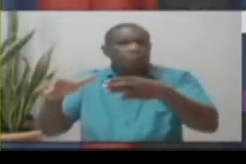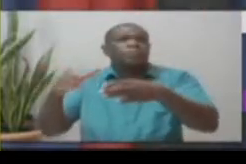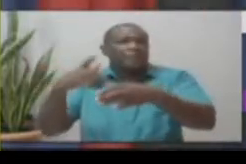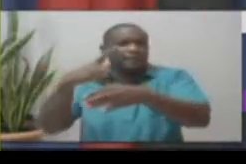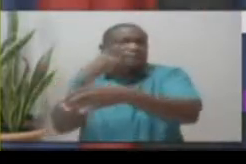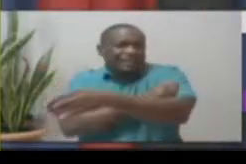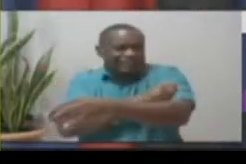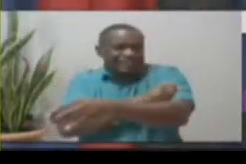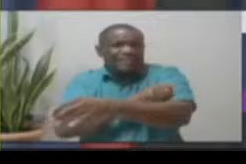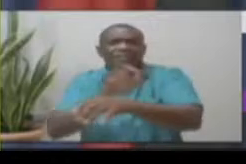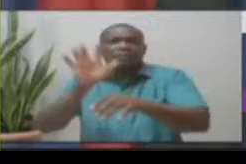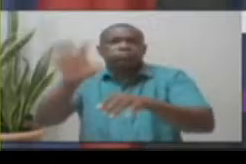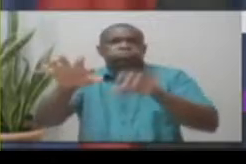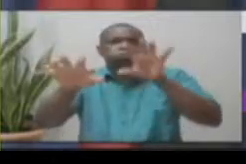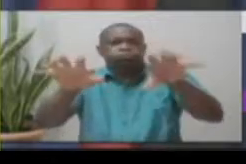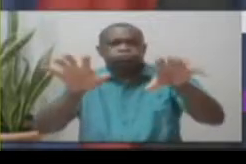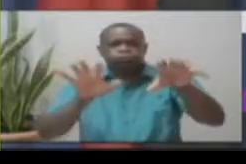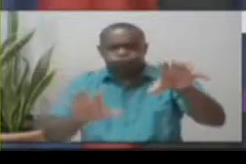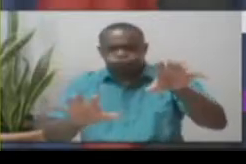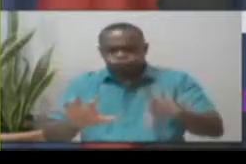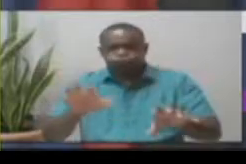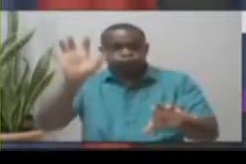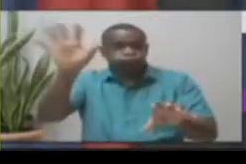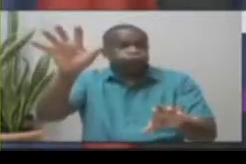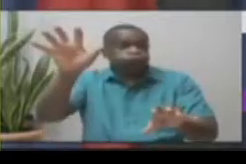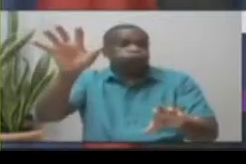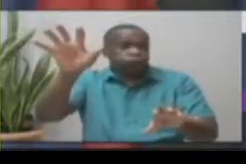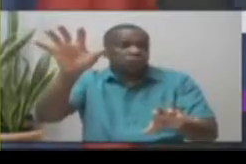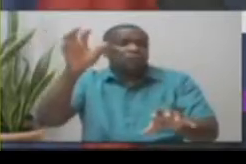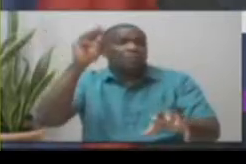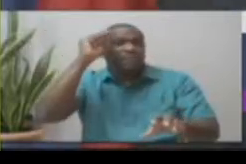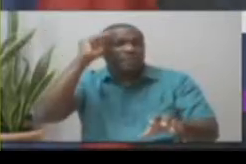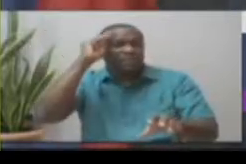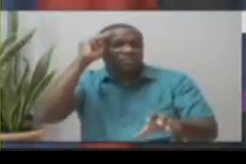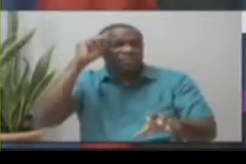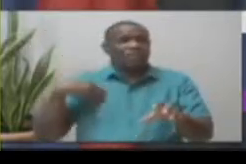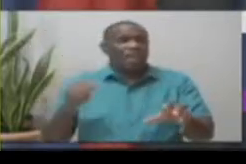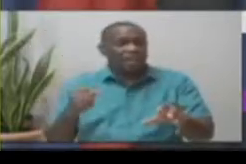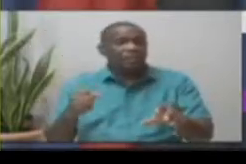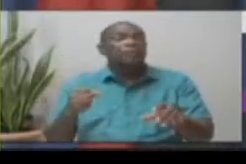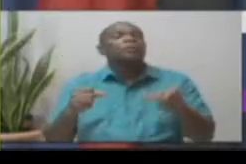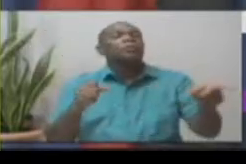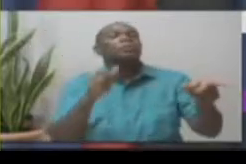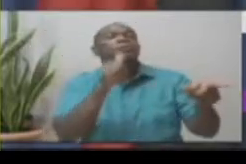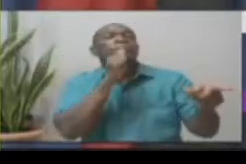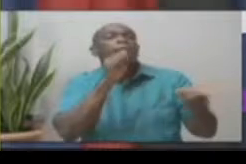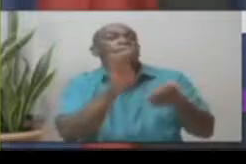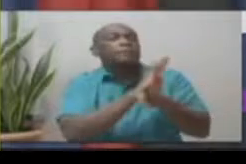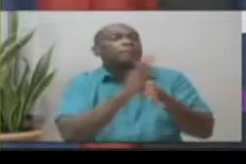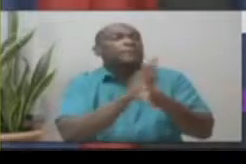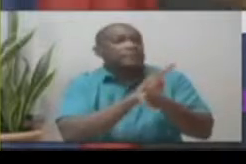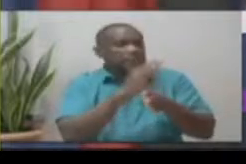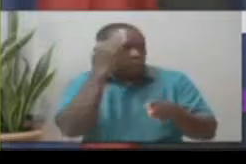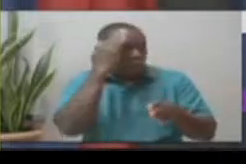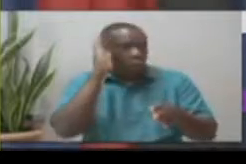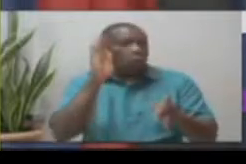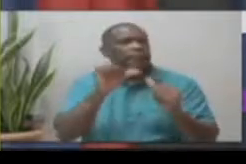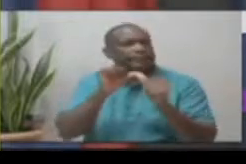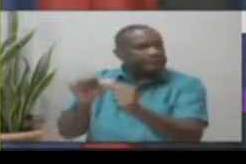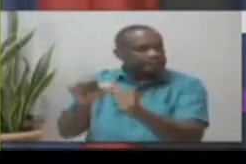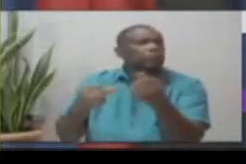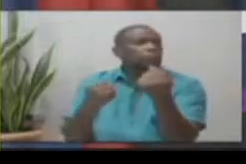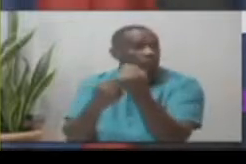Those volunteering groups, I am sure I can still count on them to make that extra effort again and to do more than they're doing